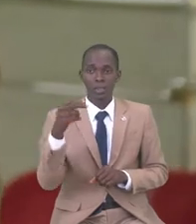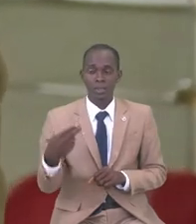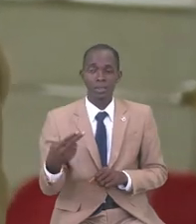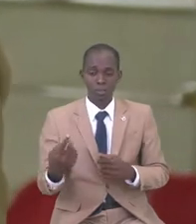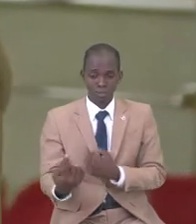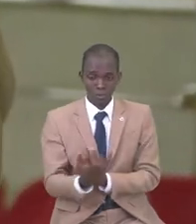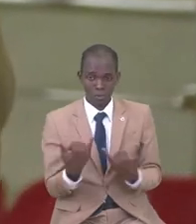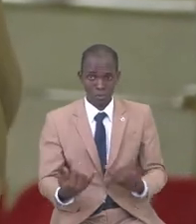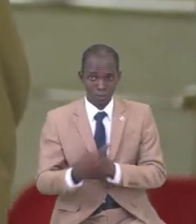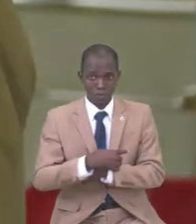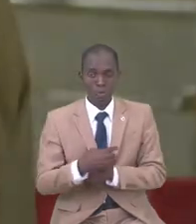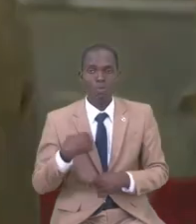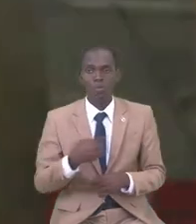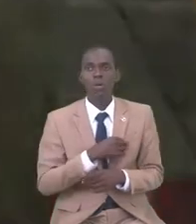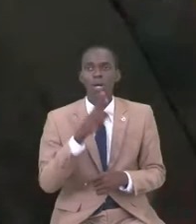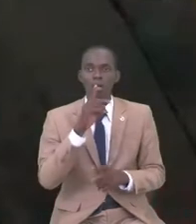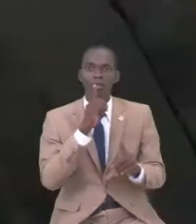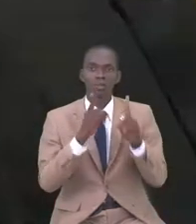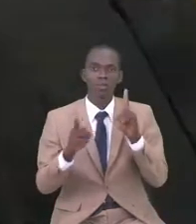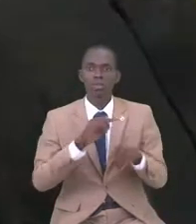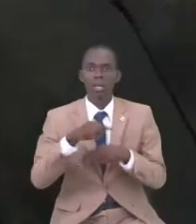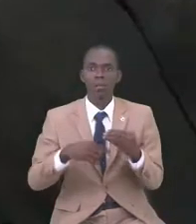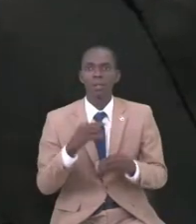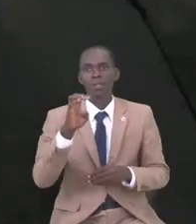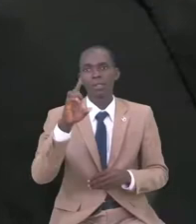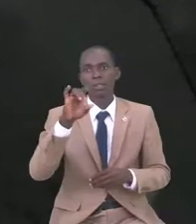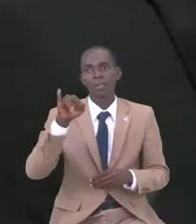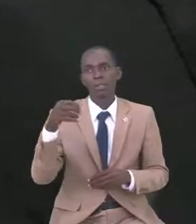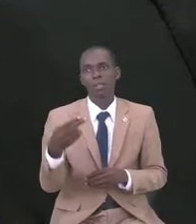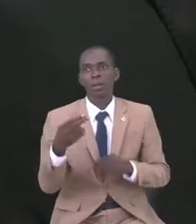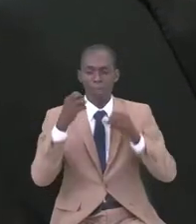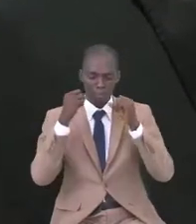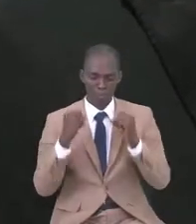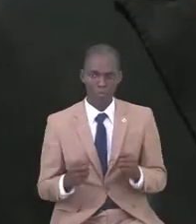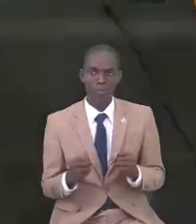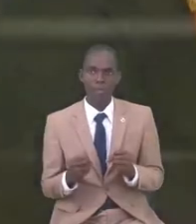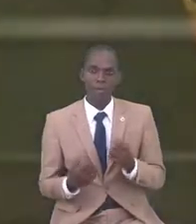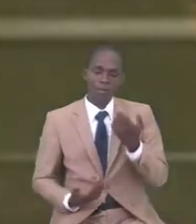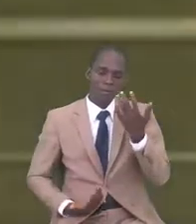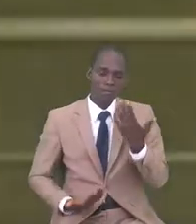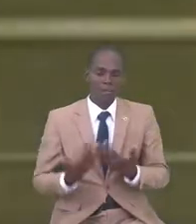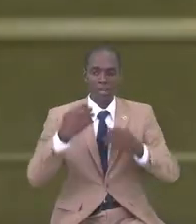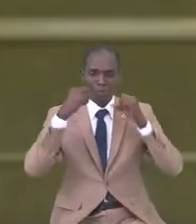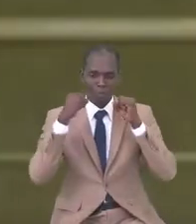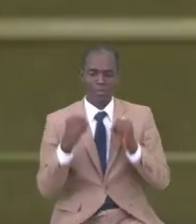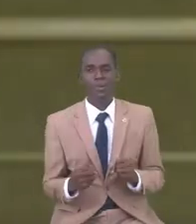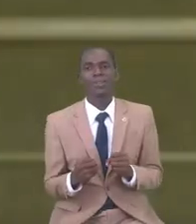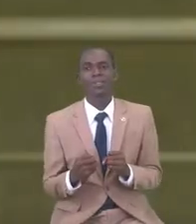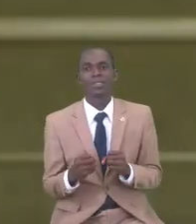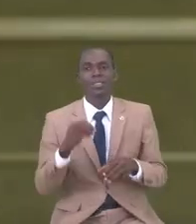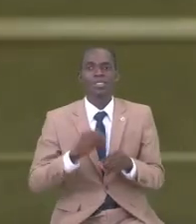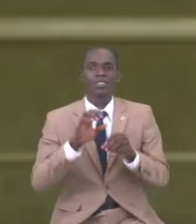we're talking about Elijah. Power. Fire power in